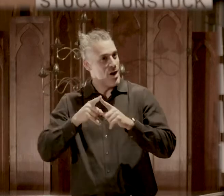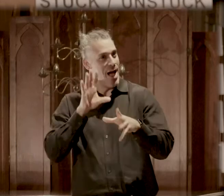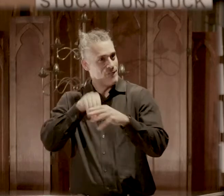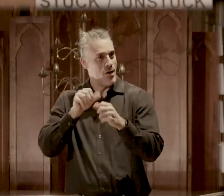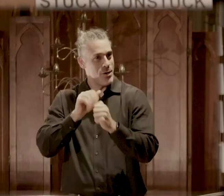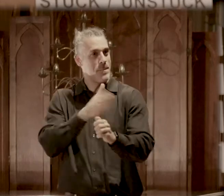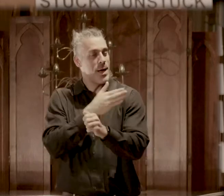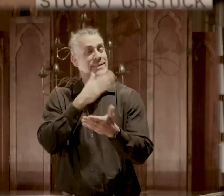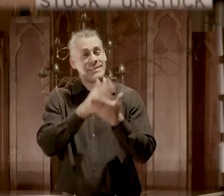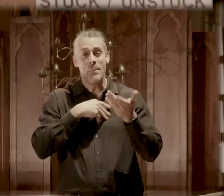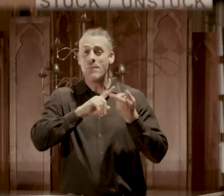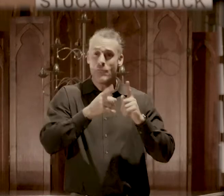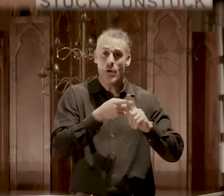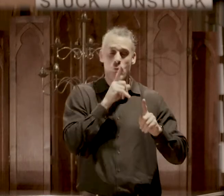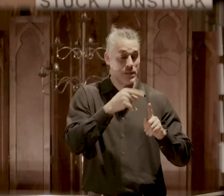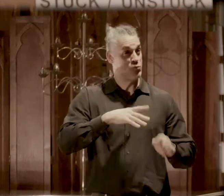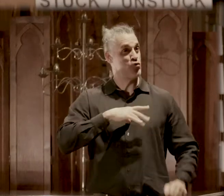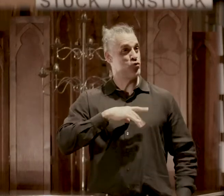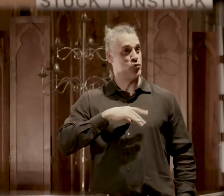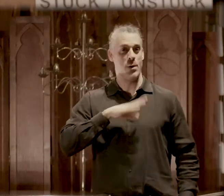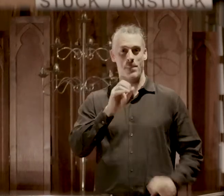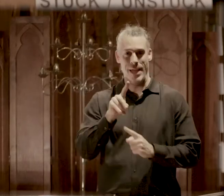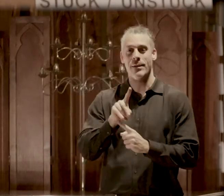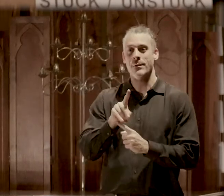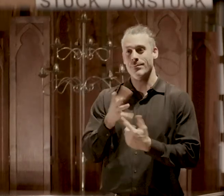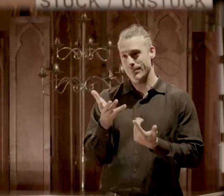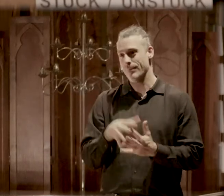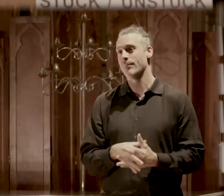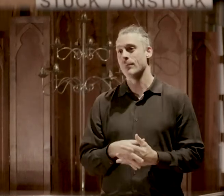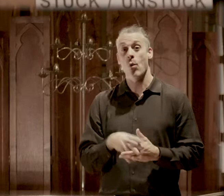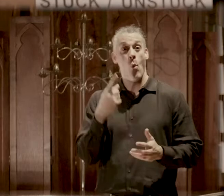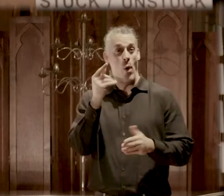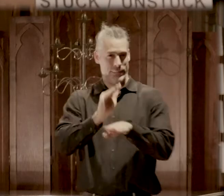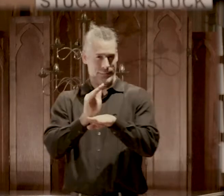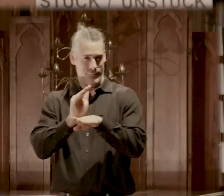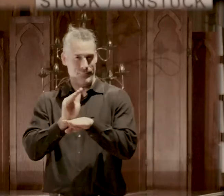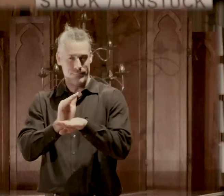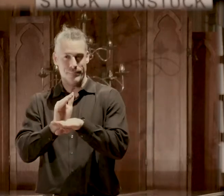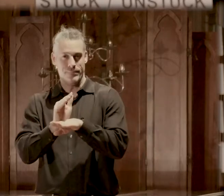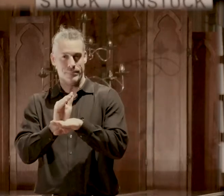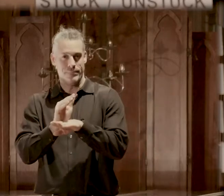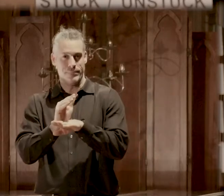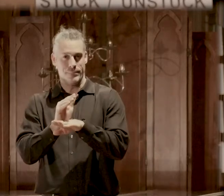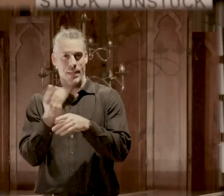And all of my friends were in bands, and some of my friends were in really cool bands. And this one